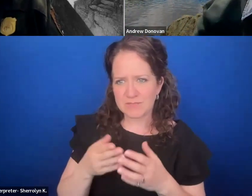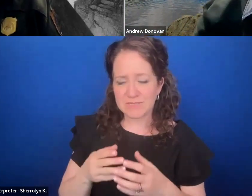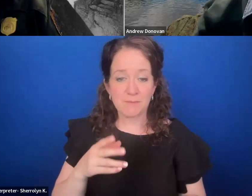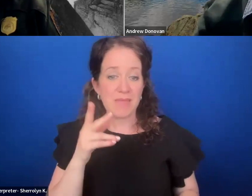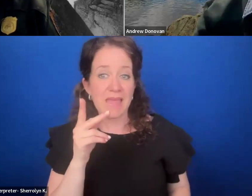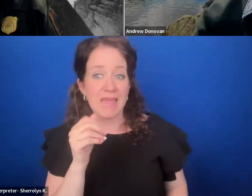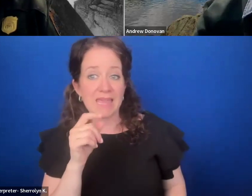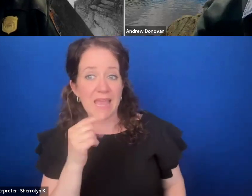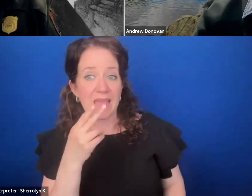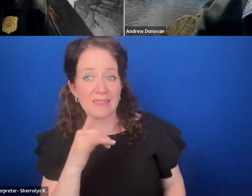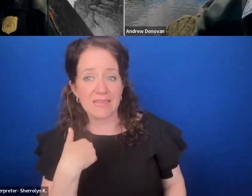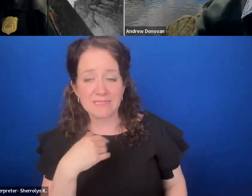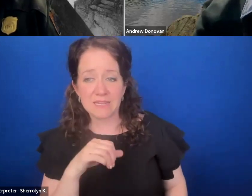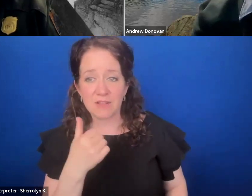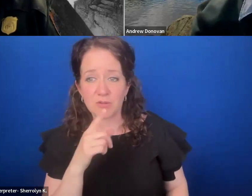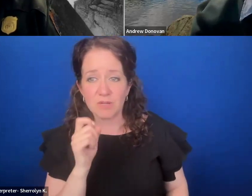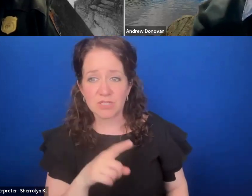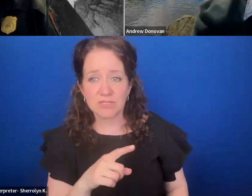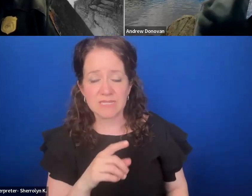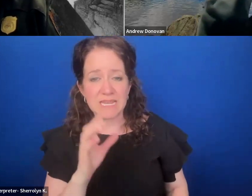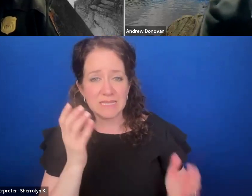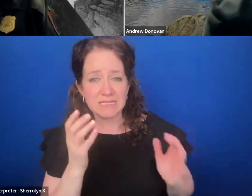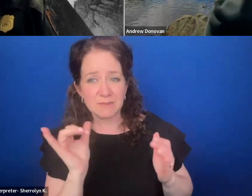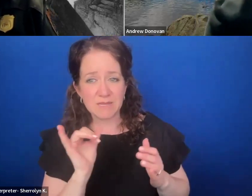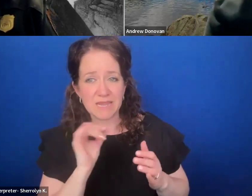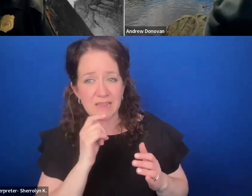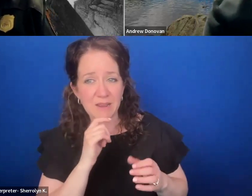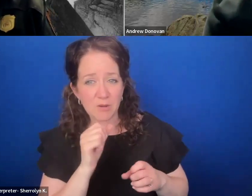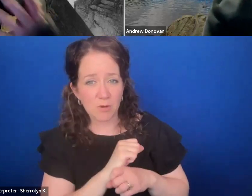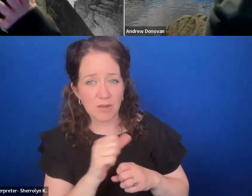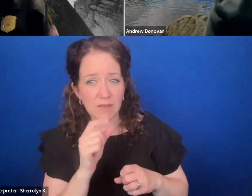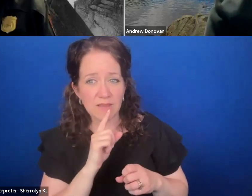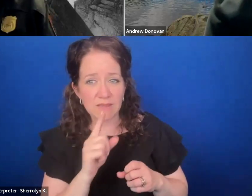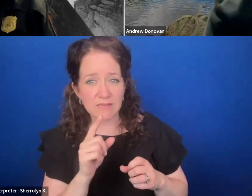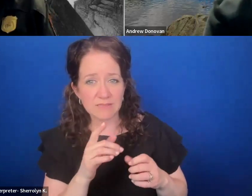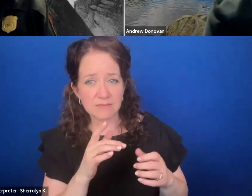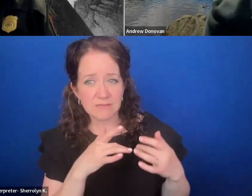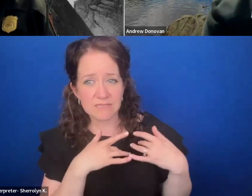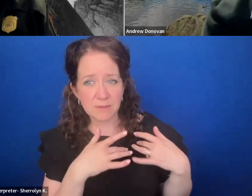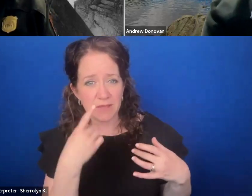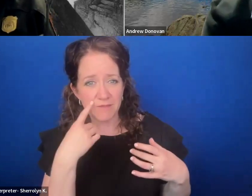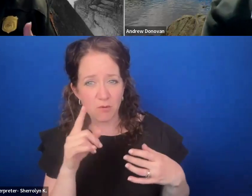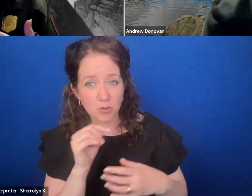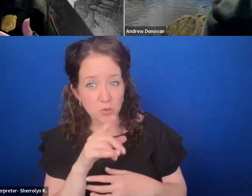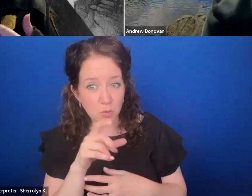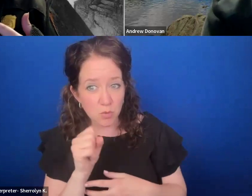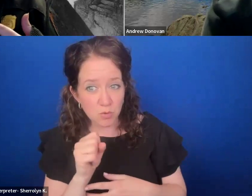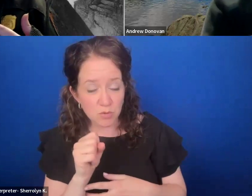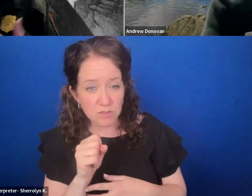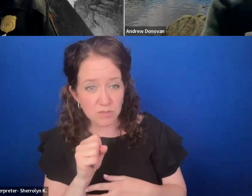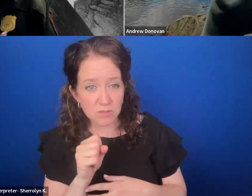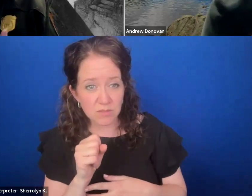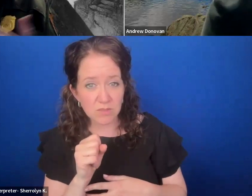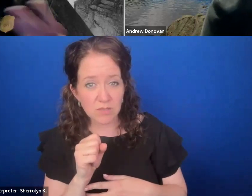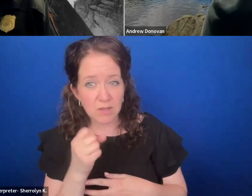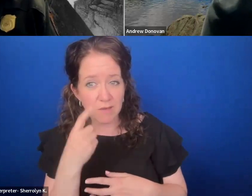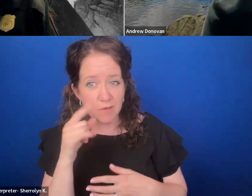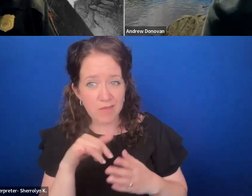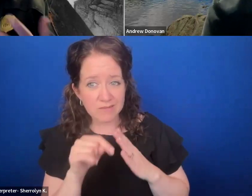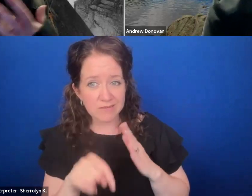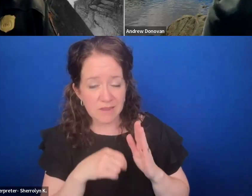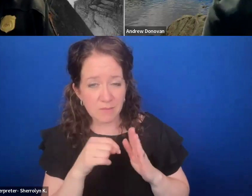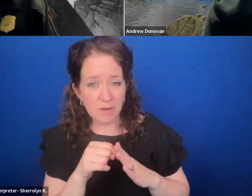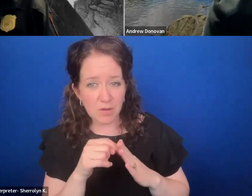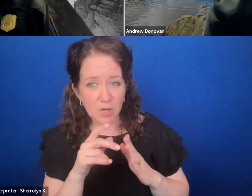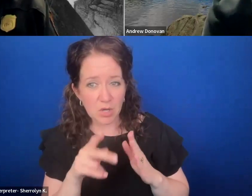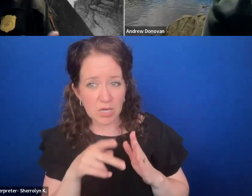which was, you know, it seems like ironworking was mostly for tools or utilitarian in this time period. And I know that your park, if you